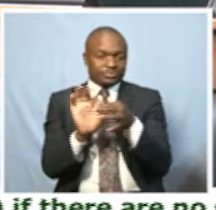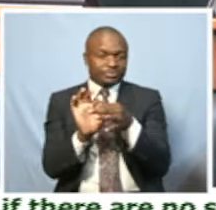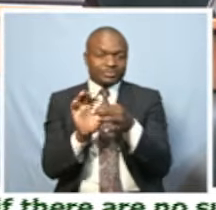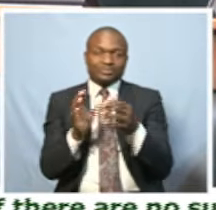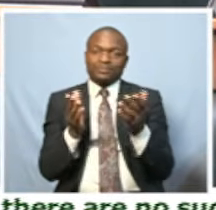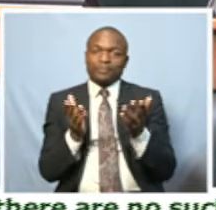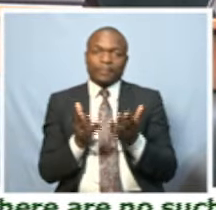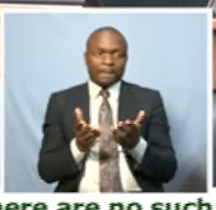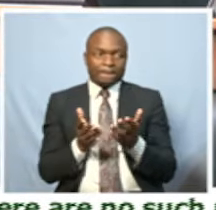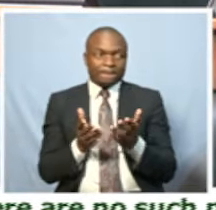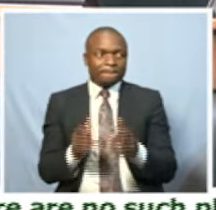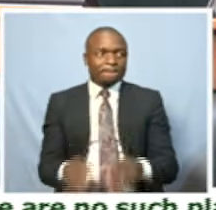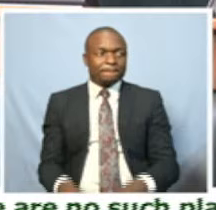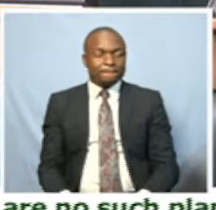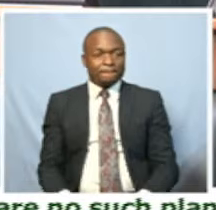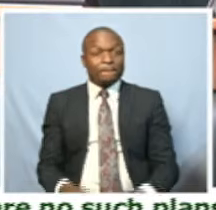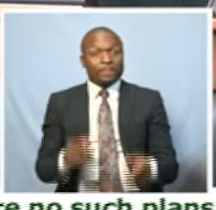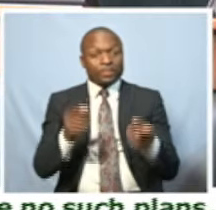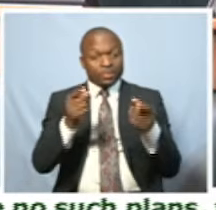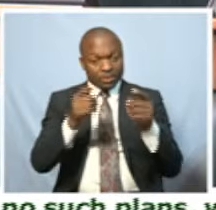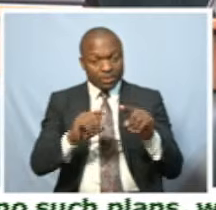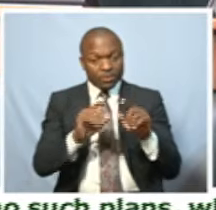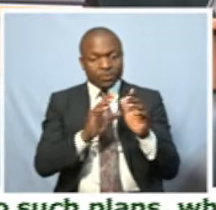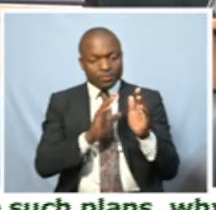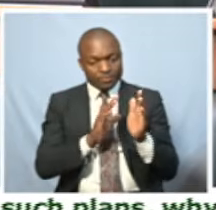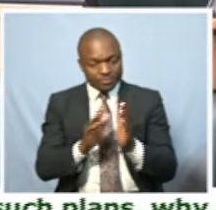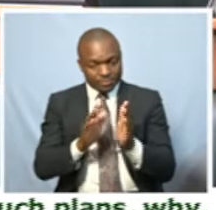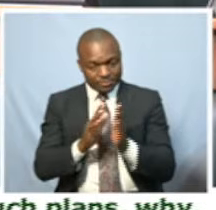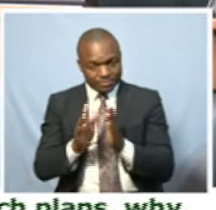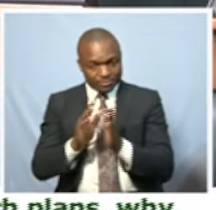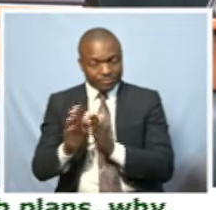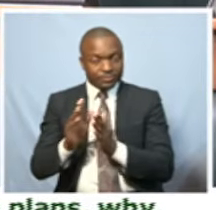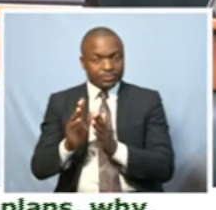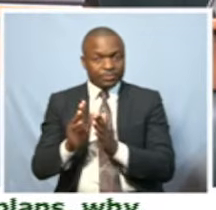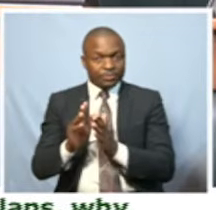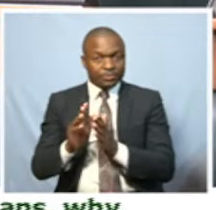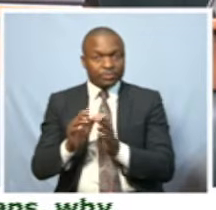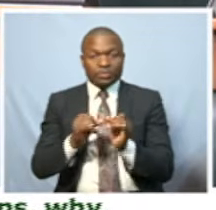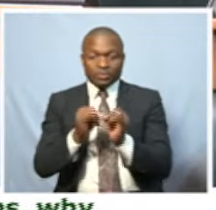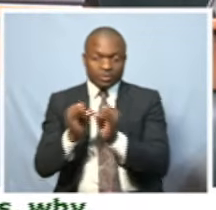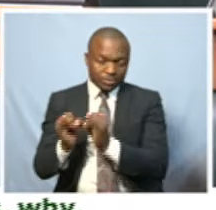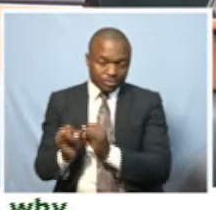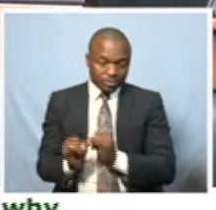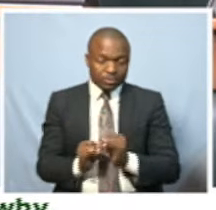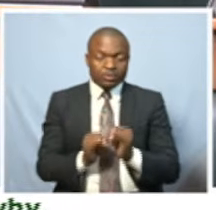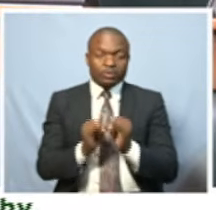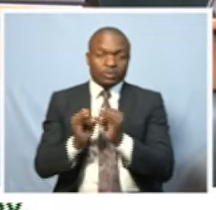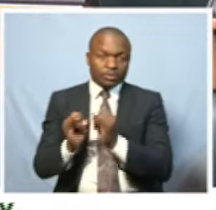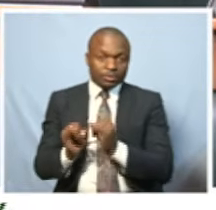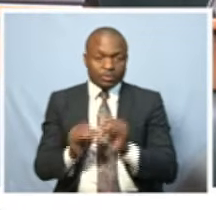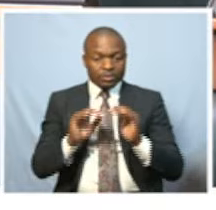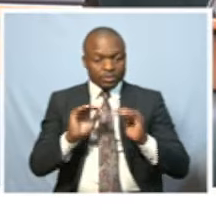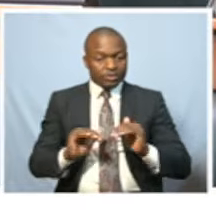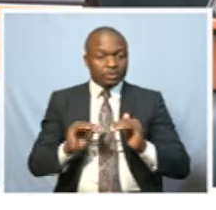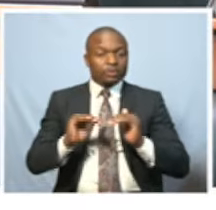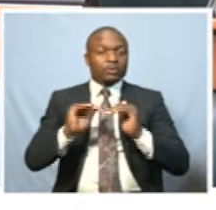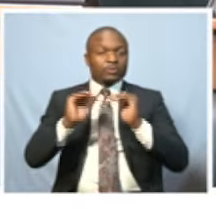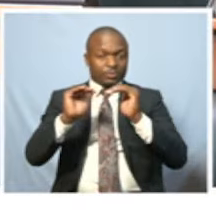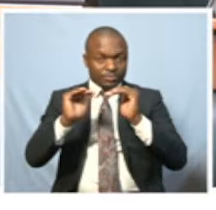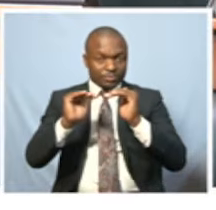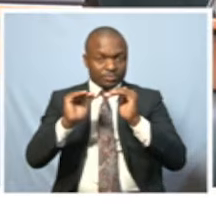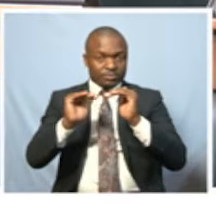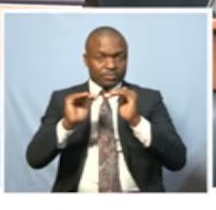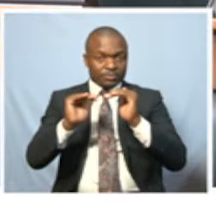connectivity. When will those plans be implemented of upgrading